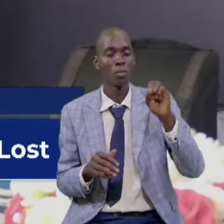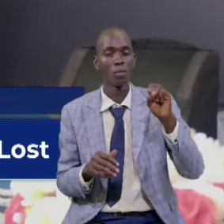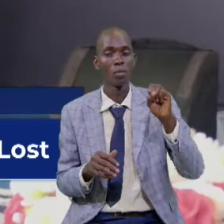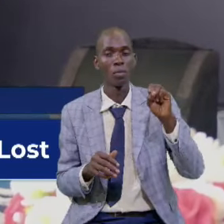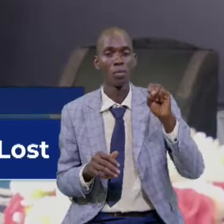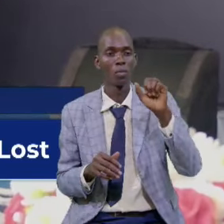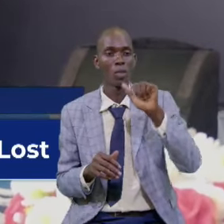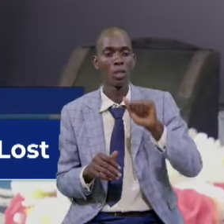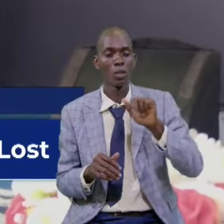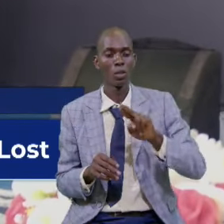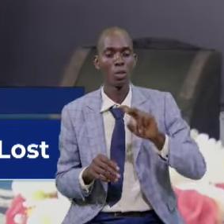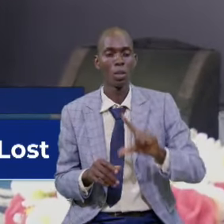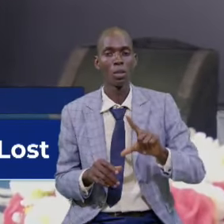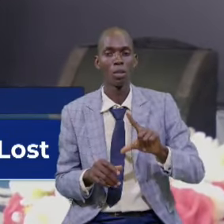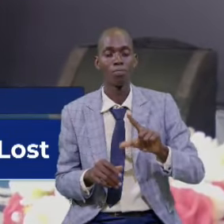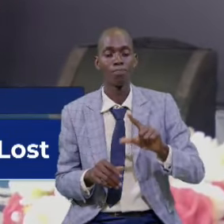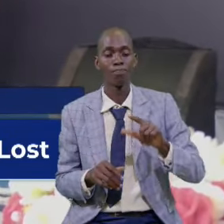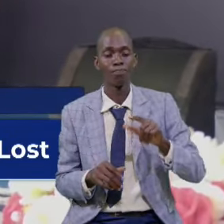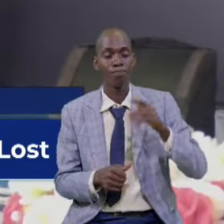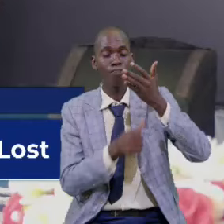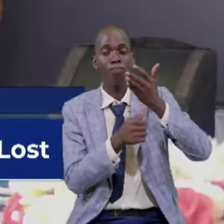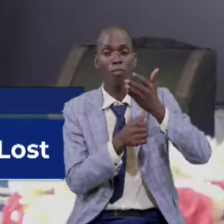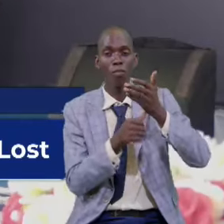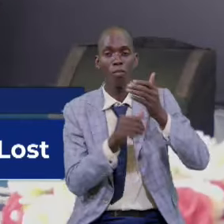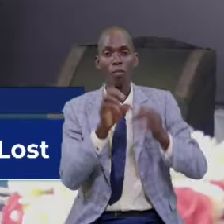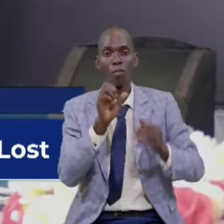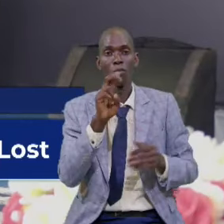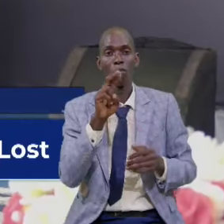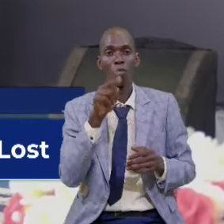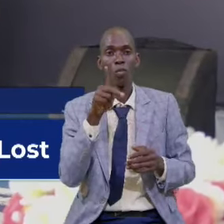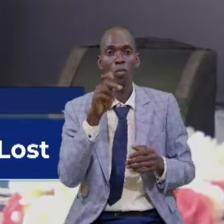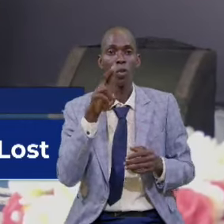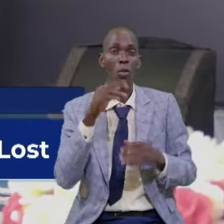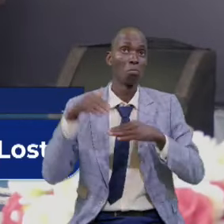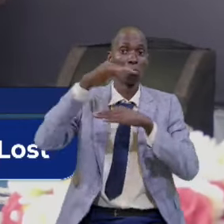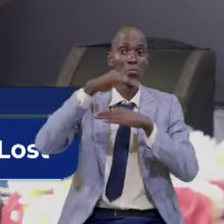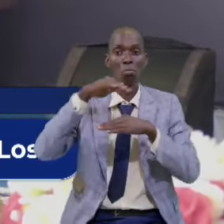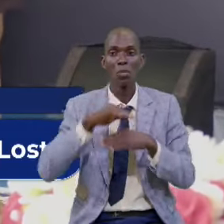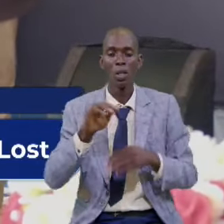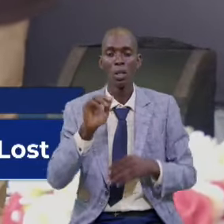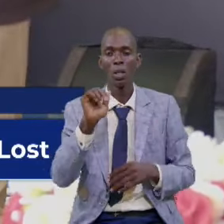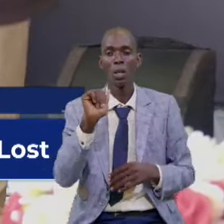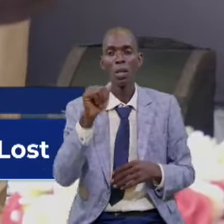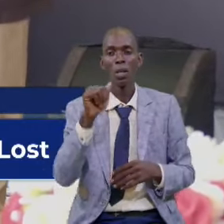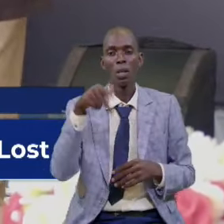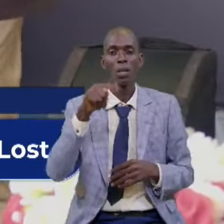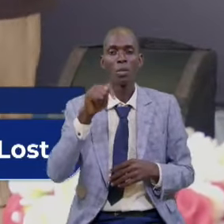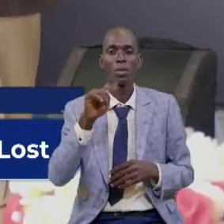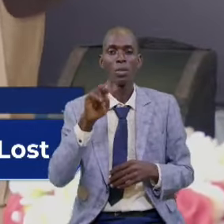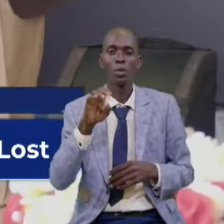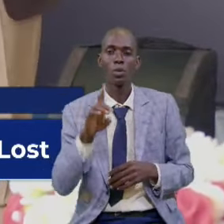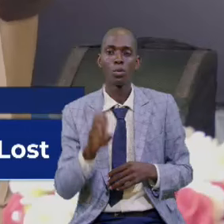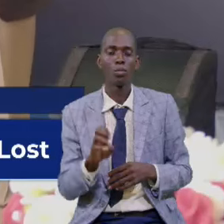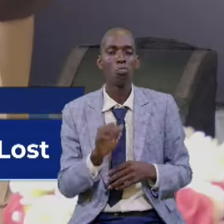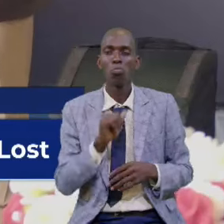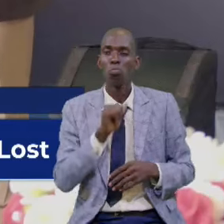S-A-U-L, superior aptitude, unusually lax. He wasn't ready.